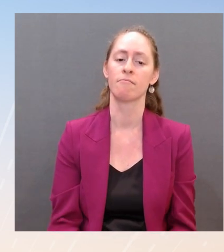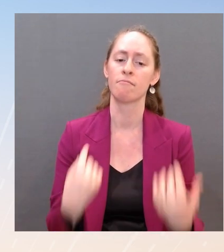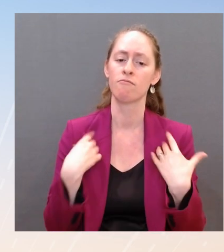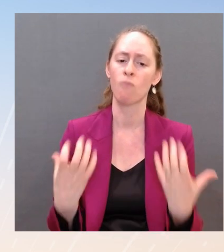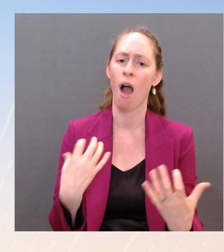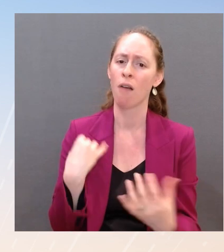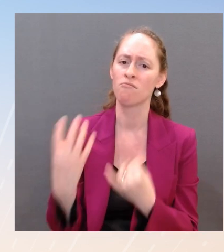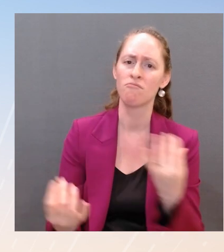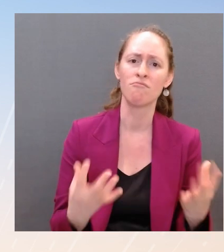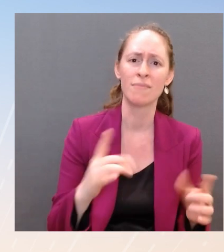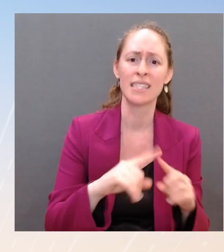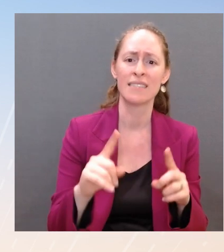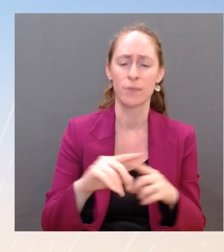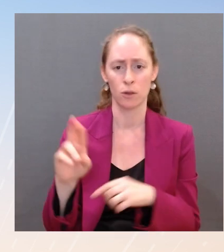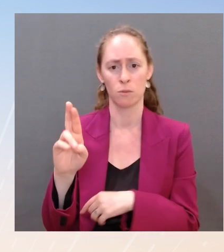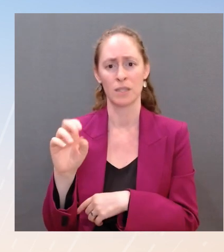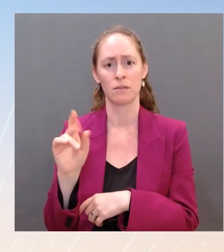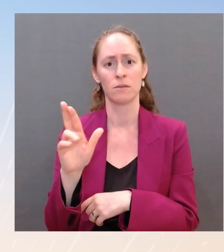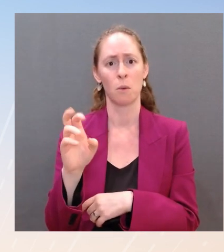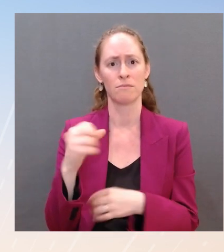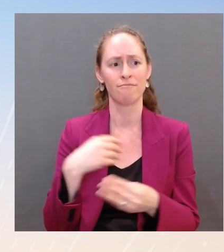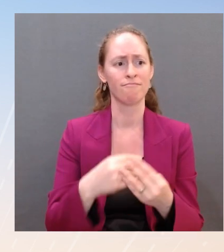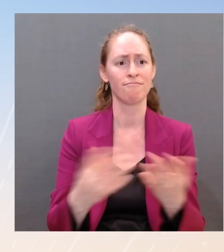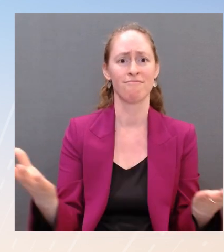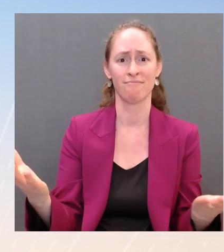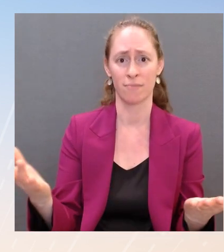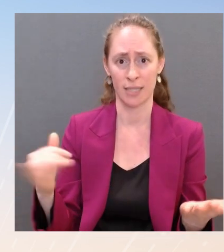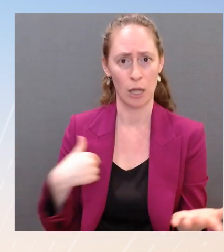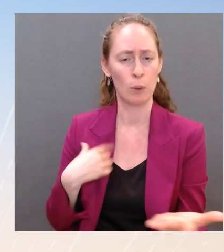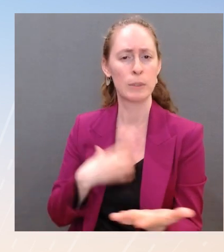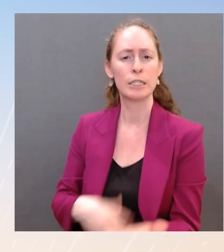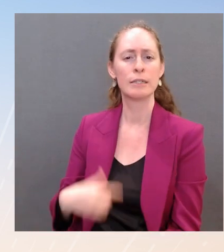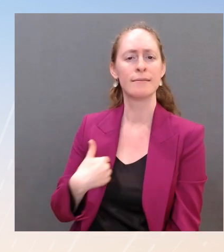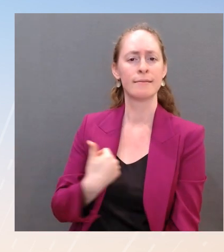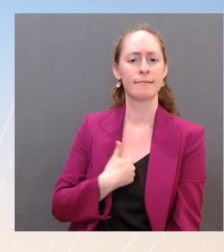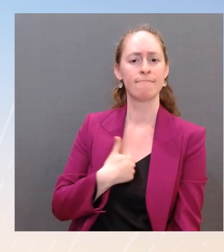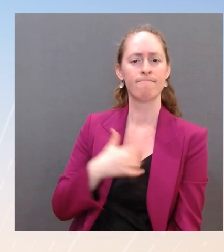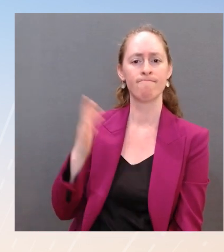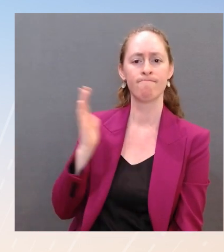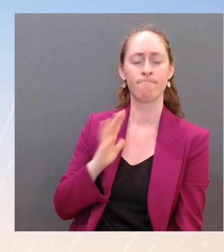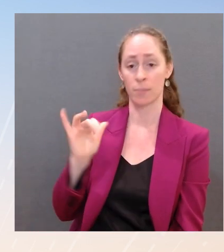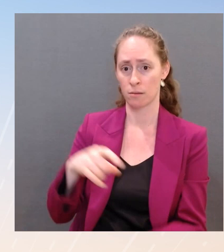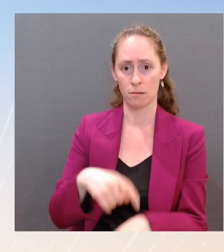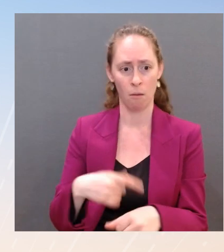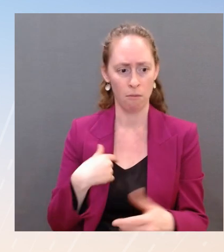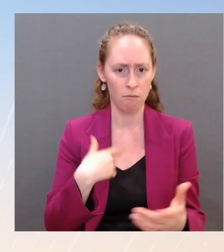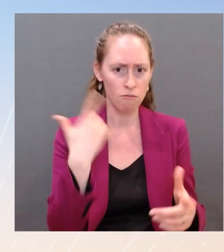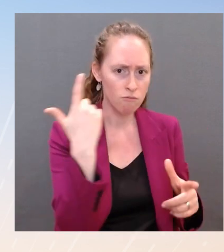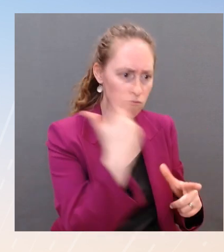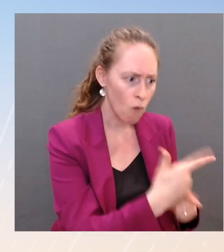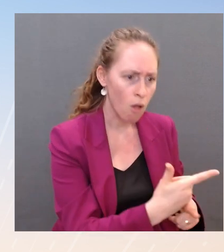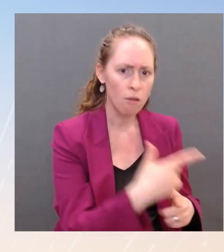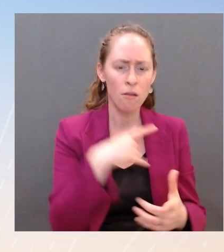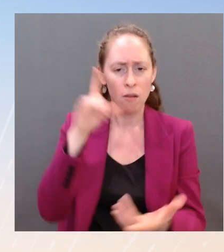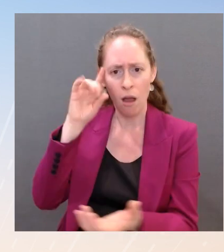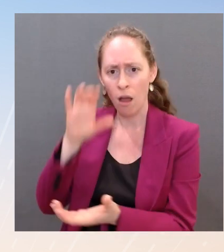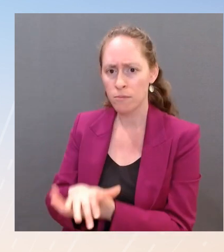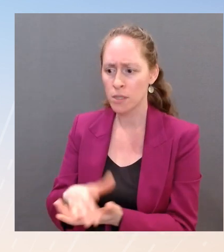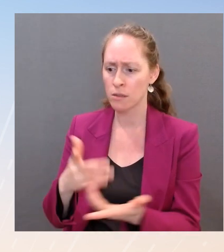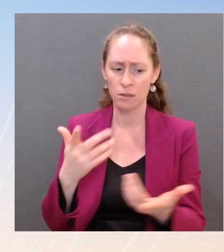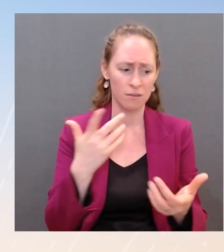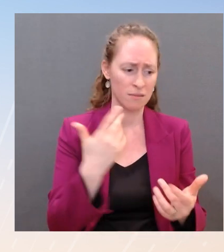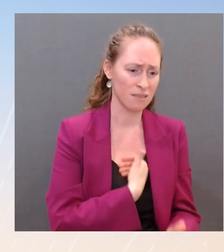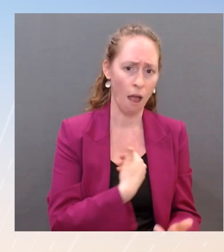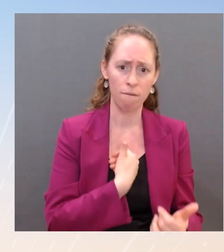me how to take care of my brother and my husband when they were going through an episode, and taking care of myself, and also raising the next generation.